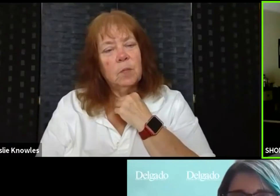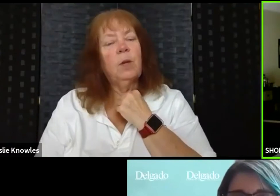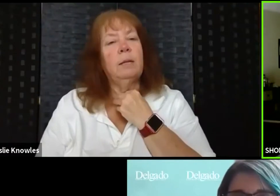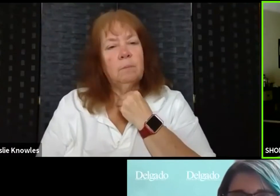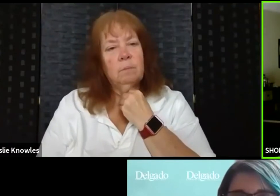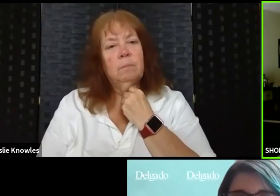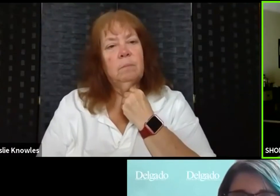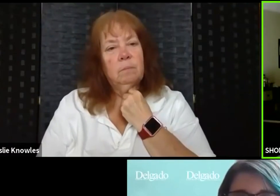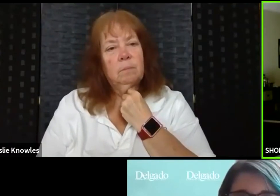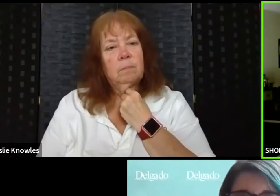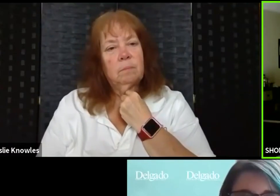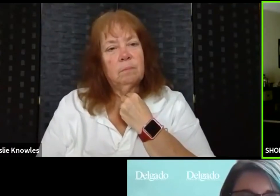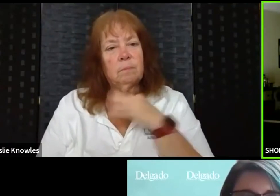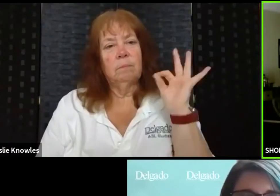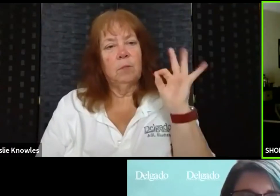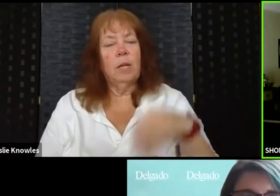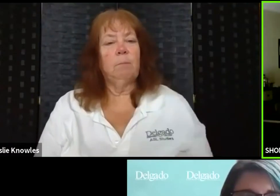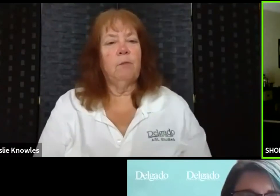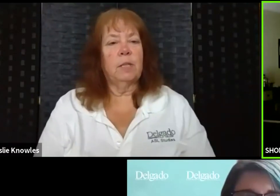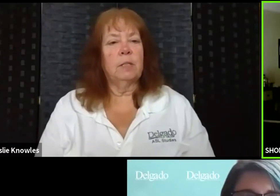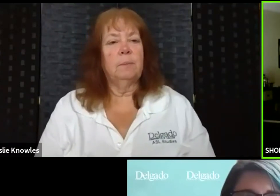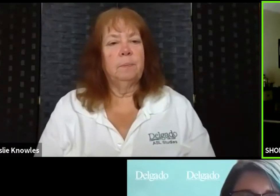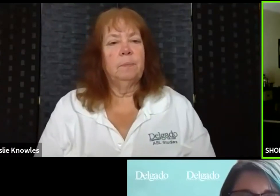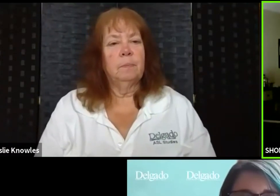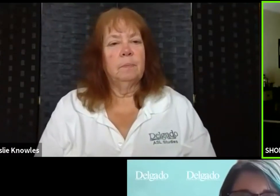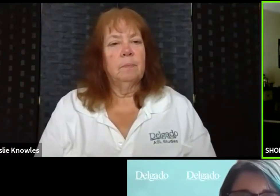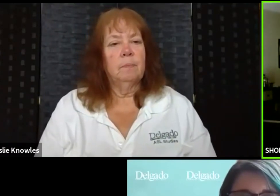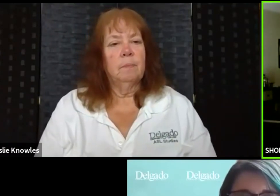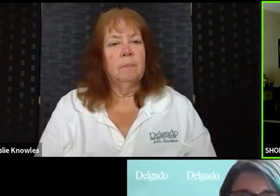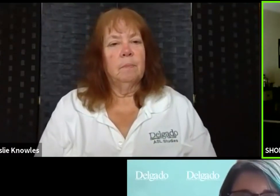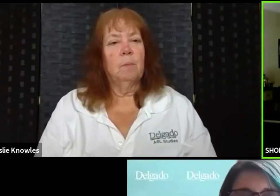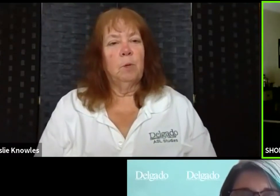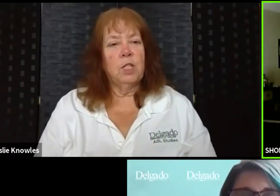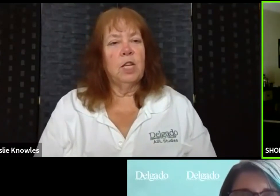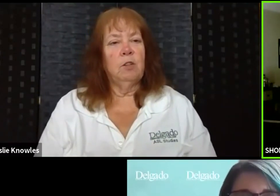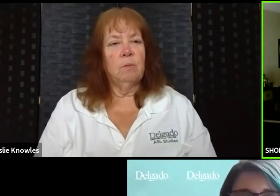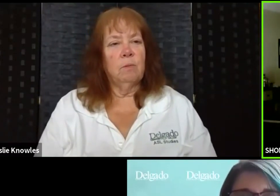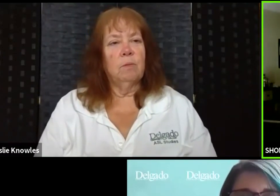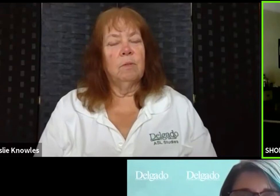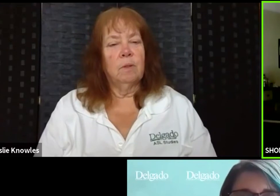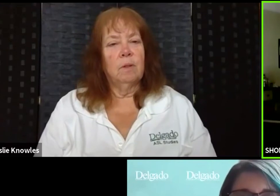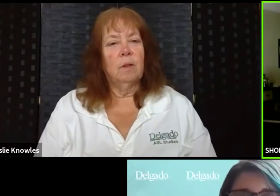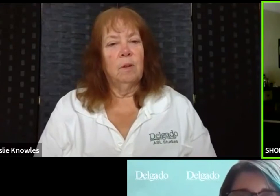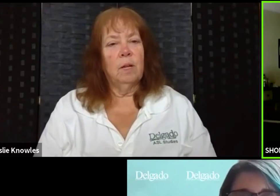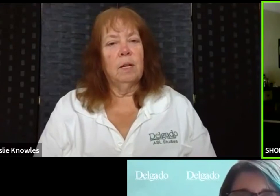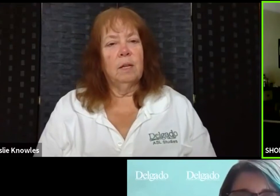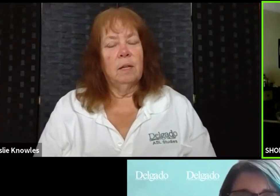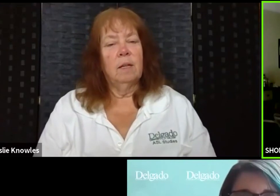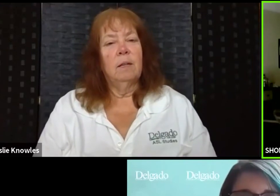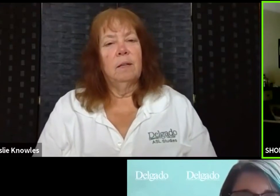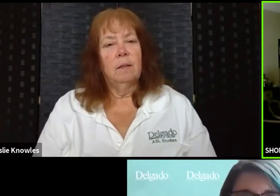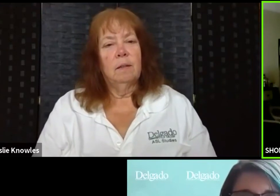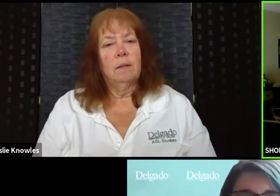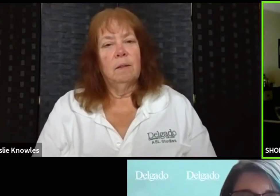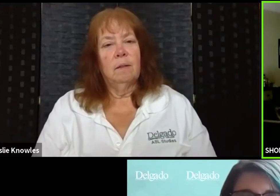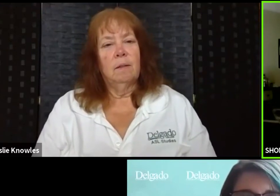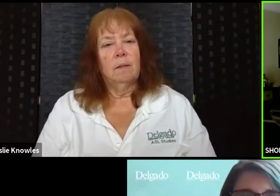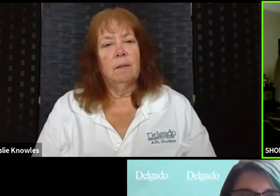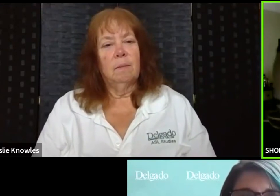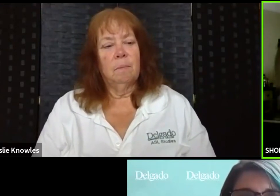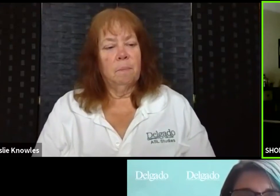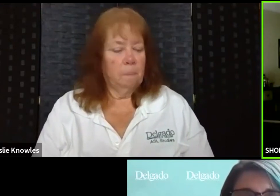ma'am, you answered all mine, and really appreciate y'all time and the knowledge y'all just gave me. So that's really fun. I